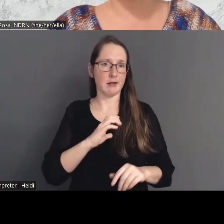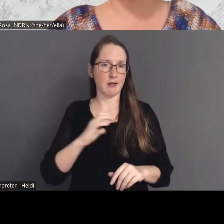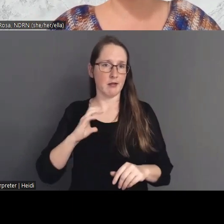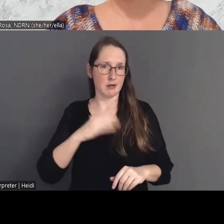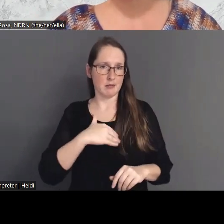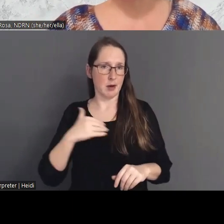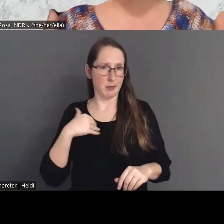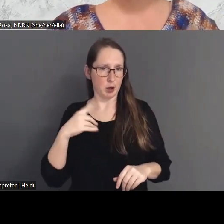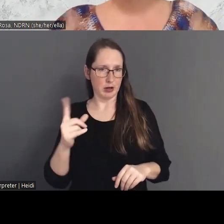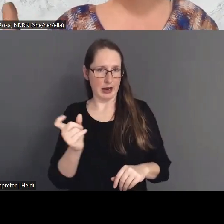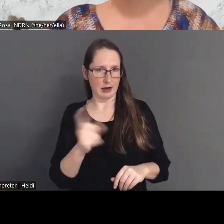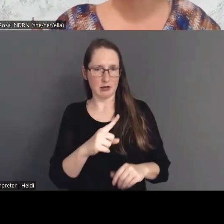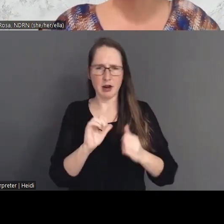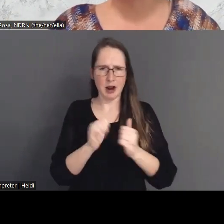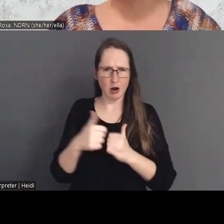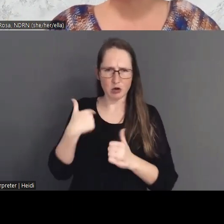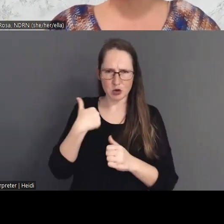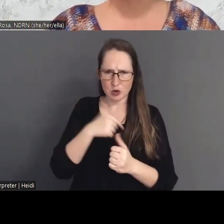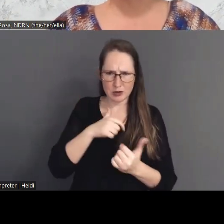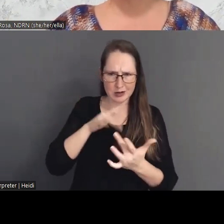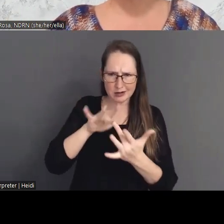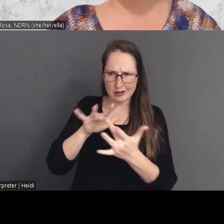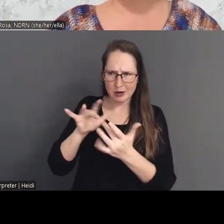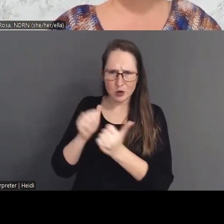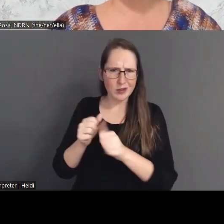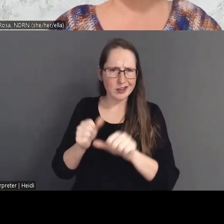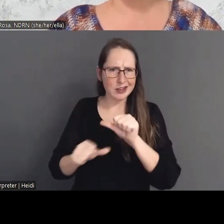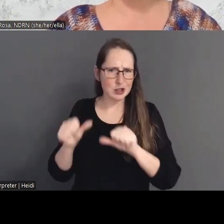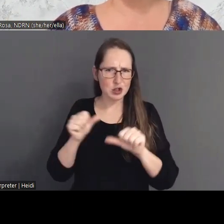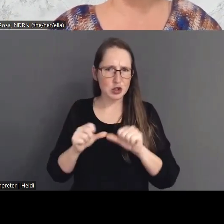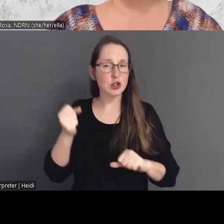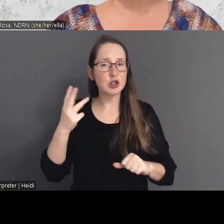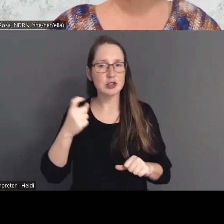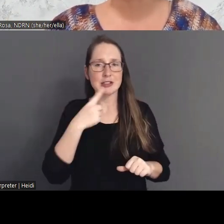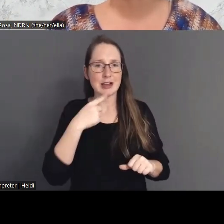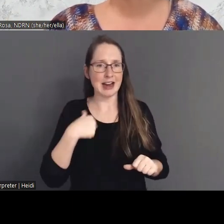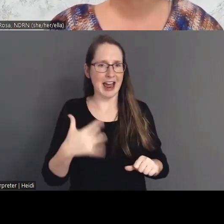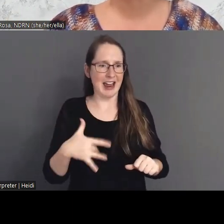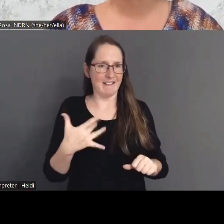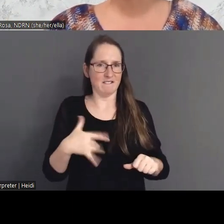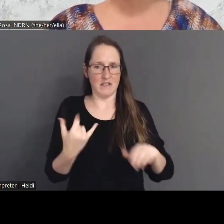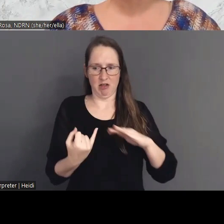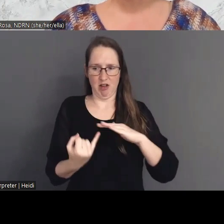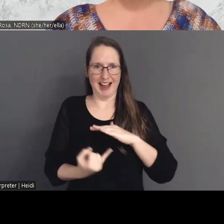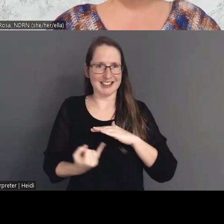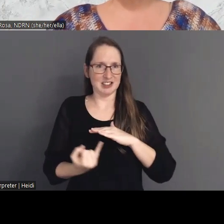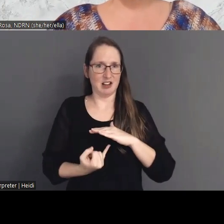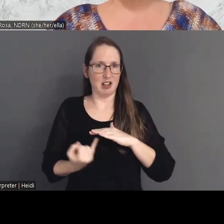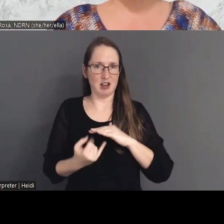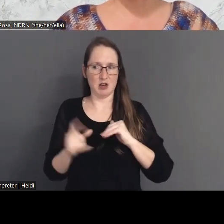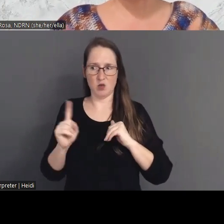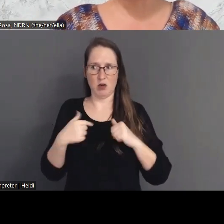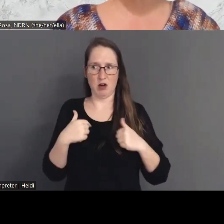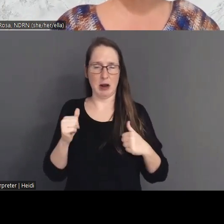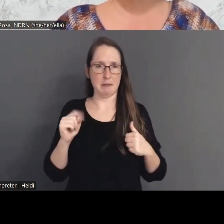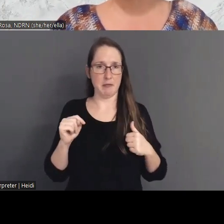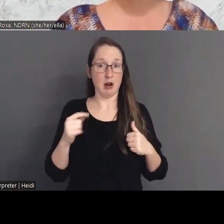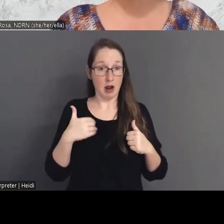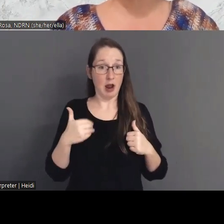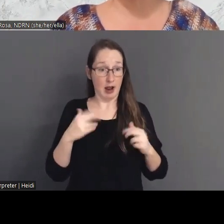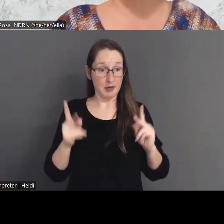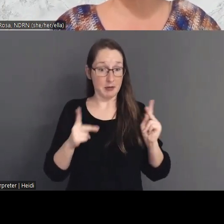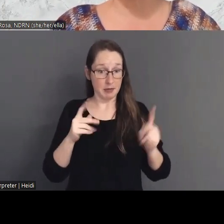asked was, how do we get in touch with each other? She says, I feel very isolated where I'm at. I have the people